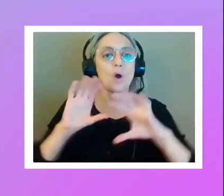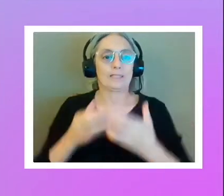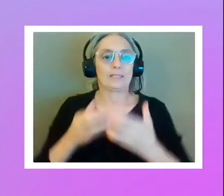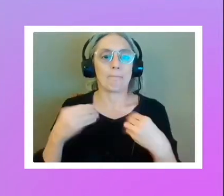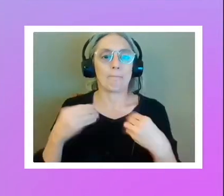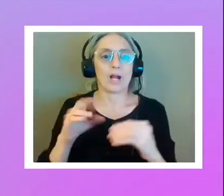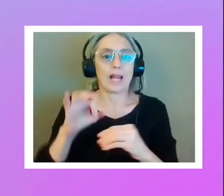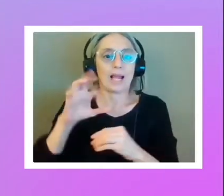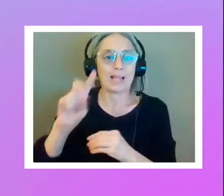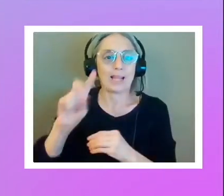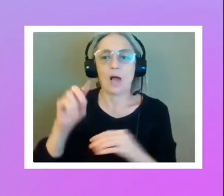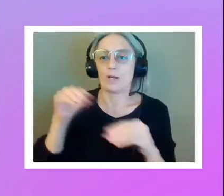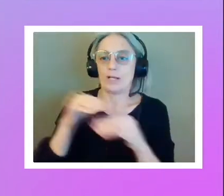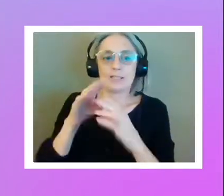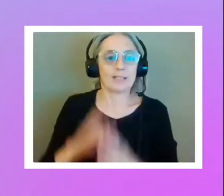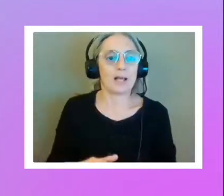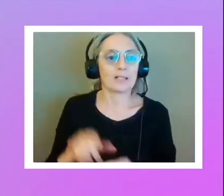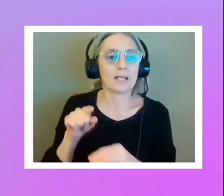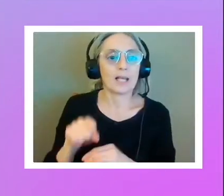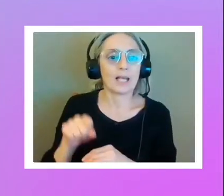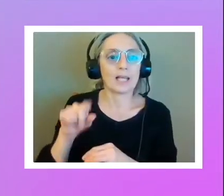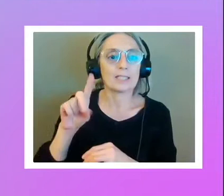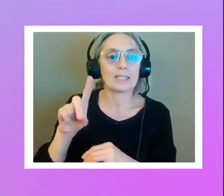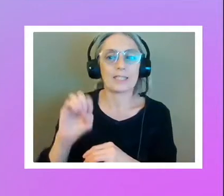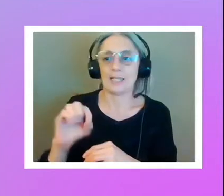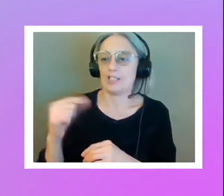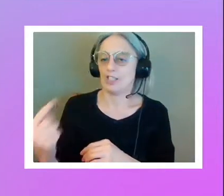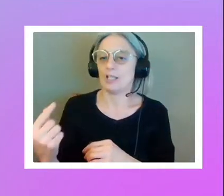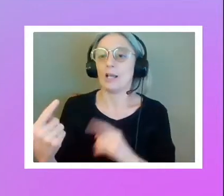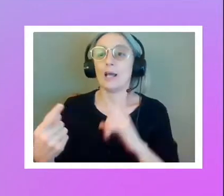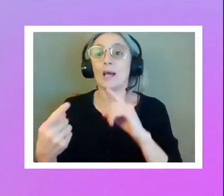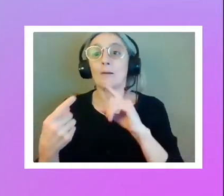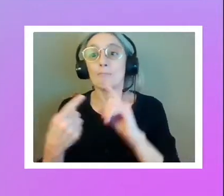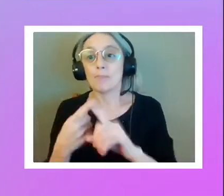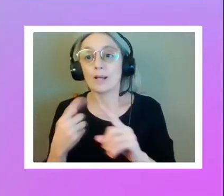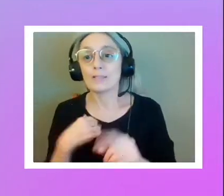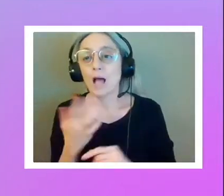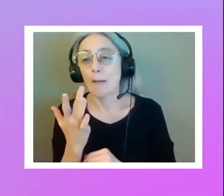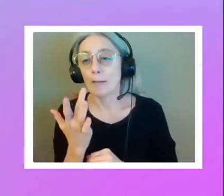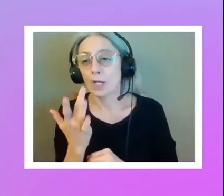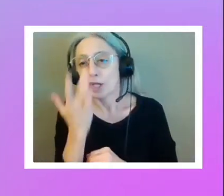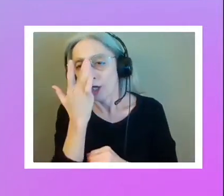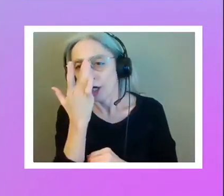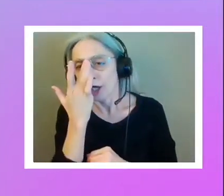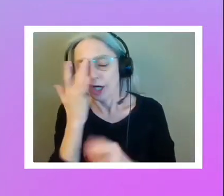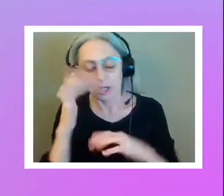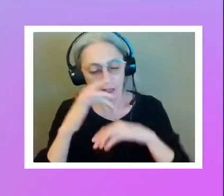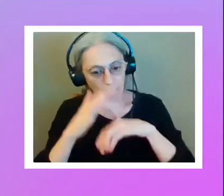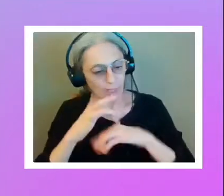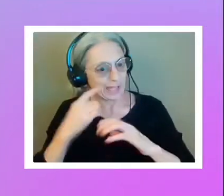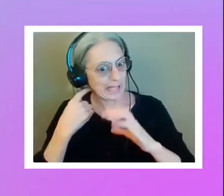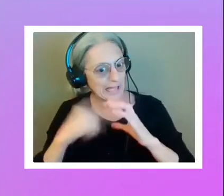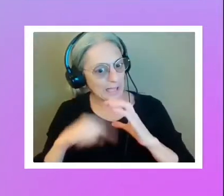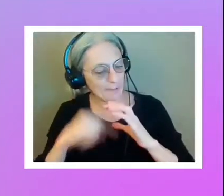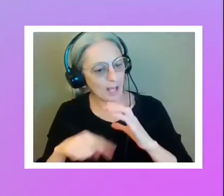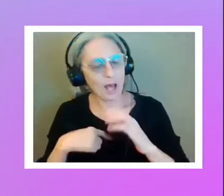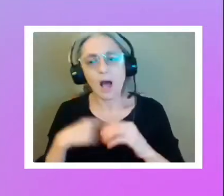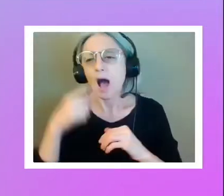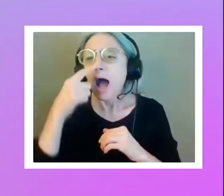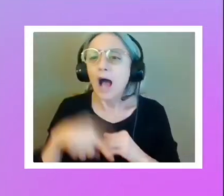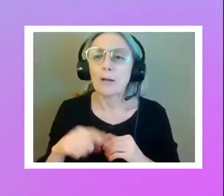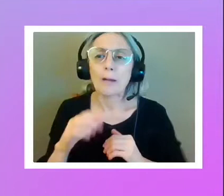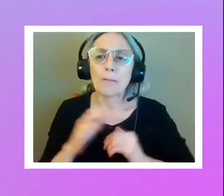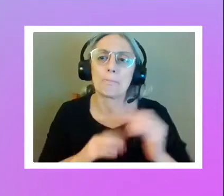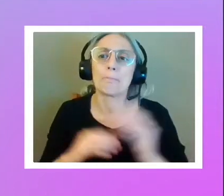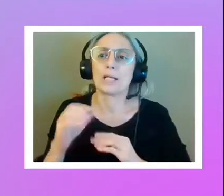also am a huge email nerd. You guys, I would build emails and code emails all day if I could.